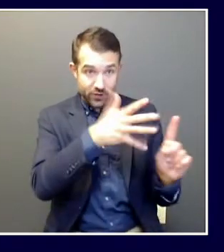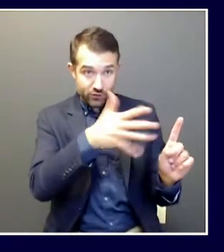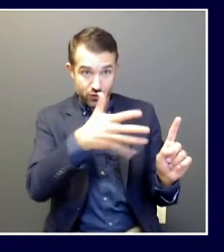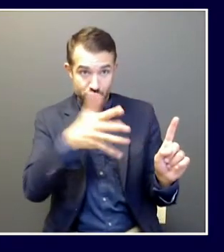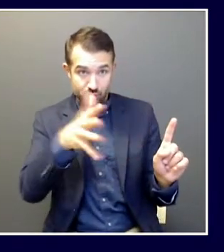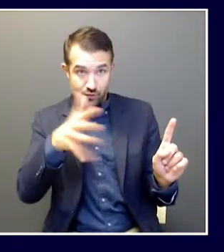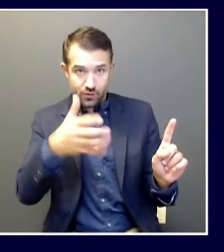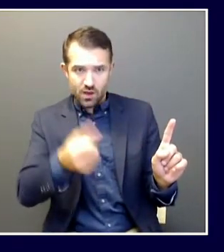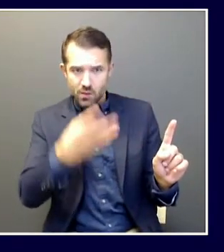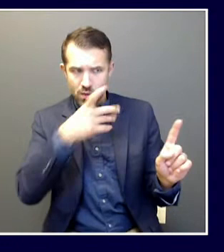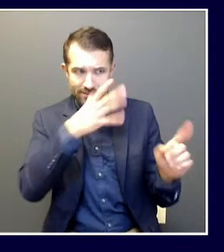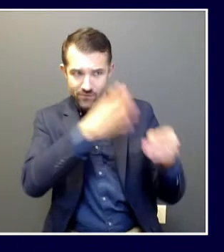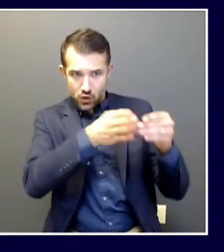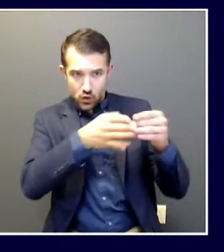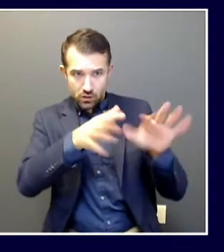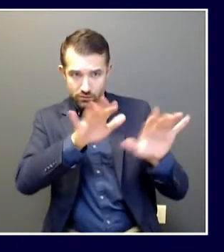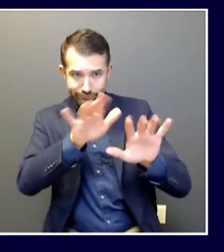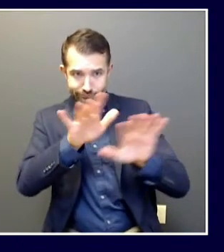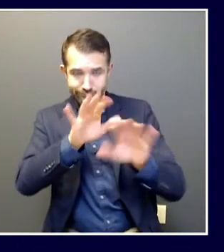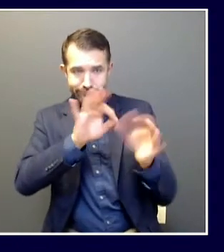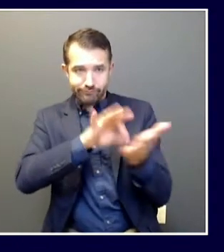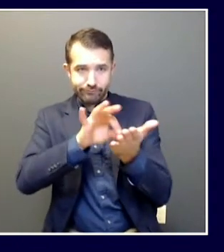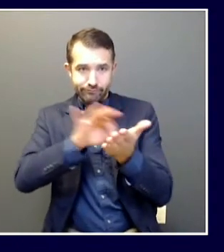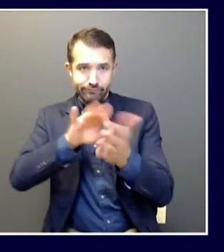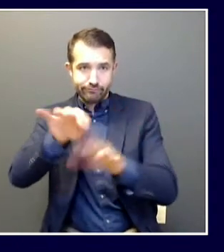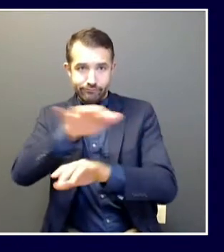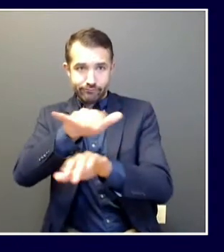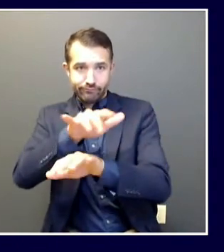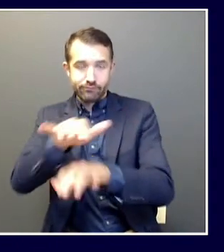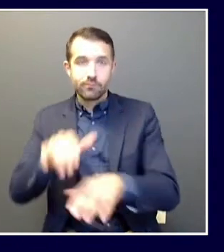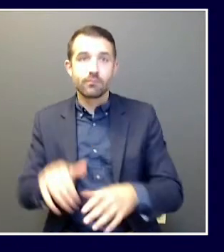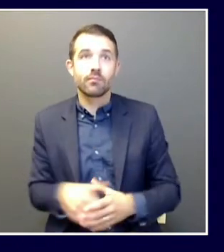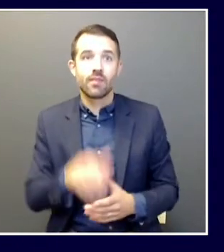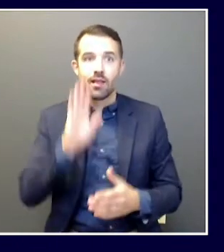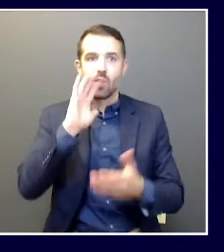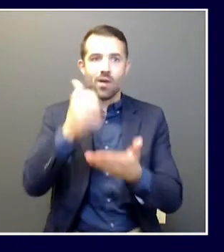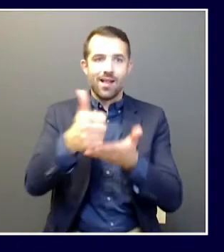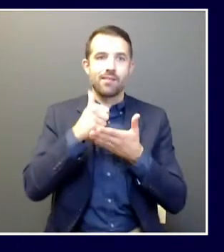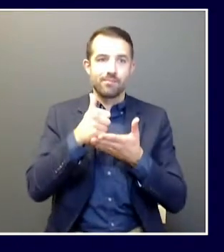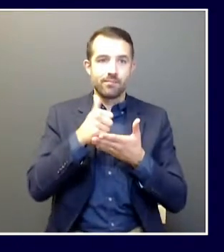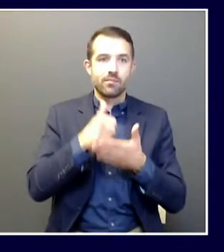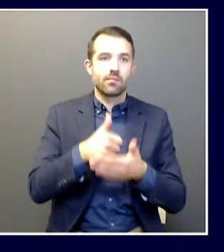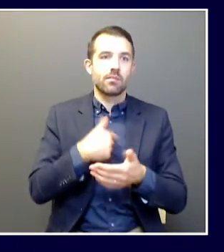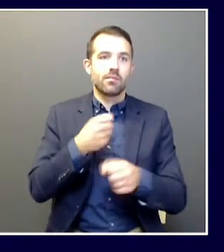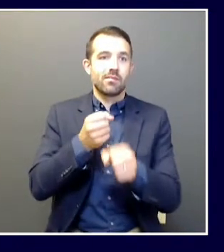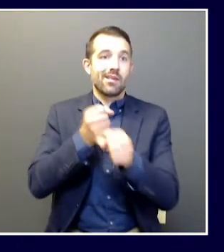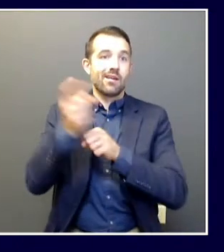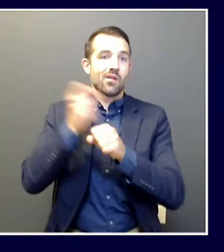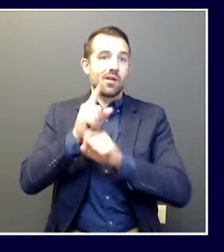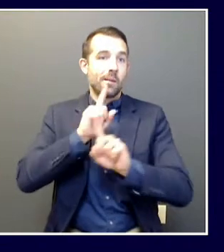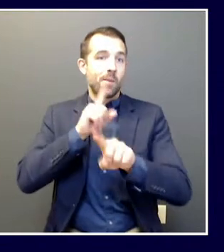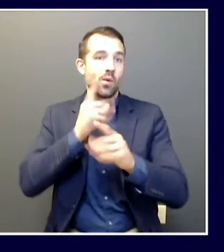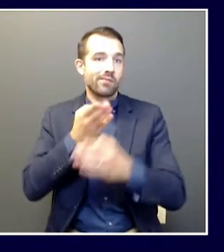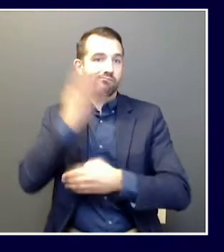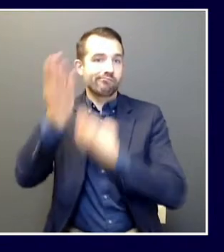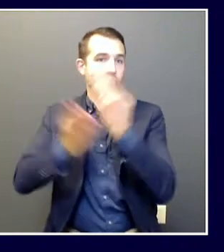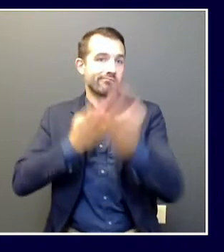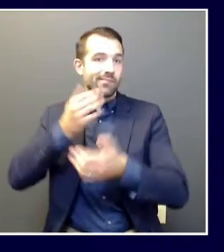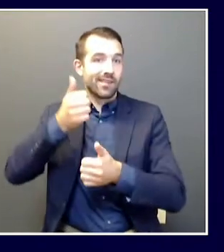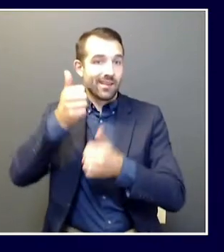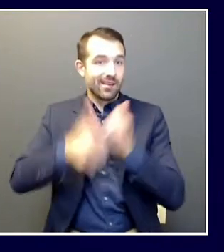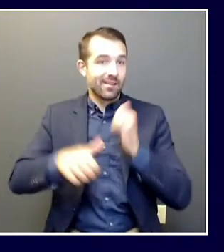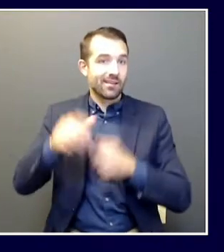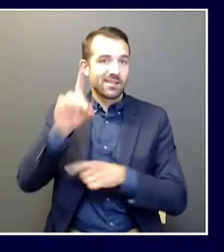that monthly survey into an annual report, which will be submitted every December as the regulations require,